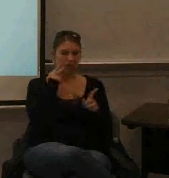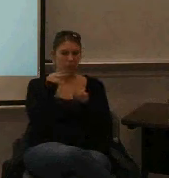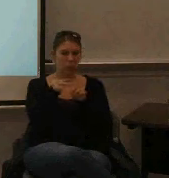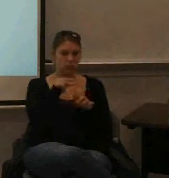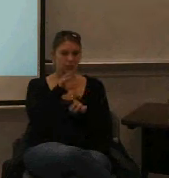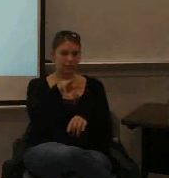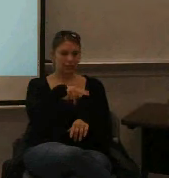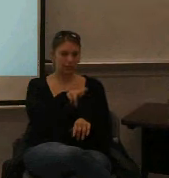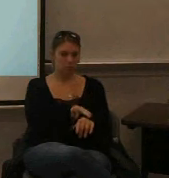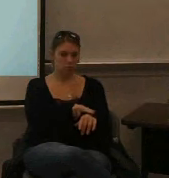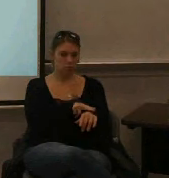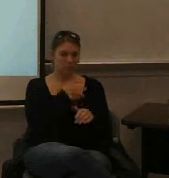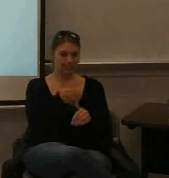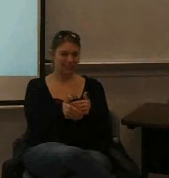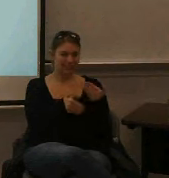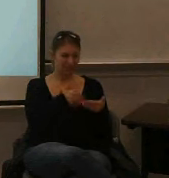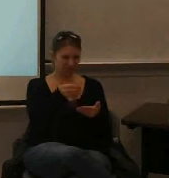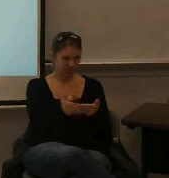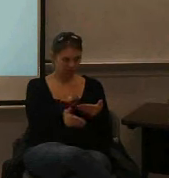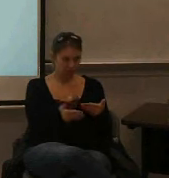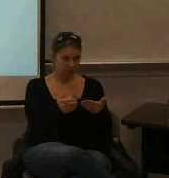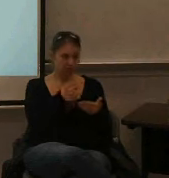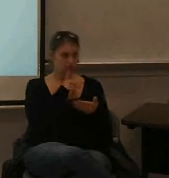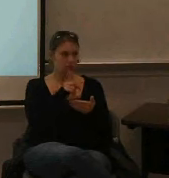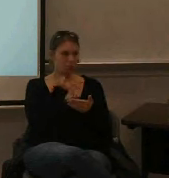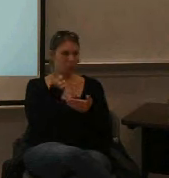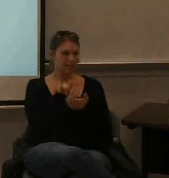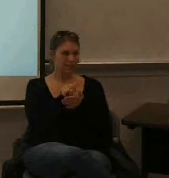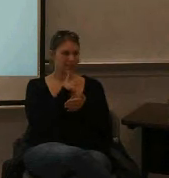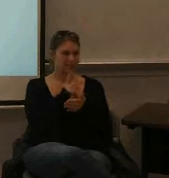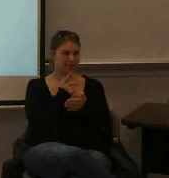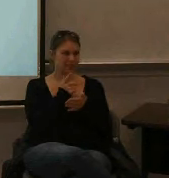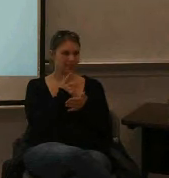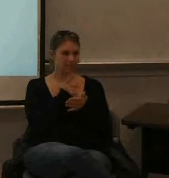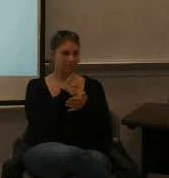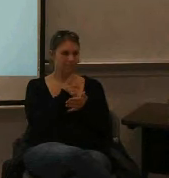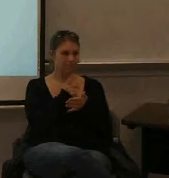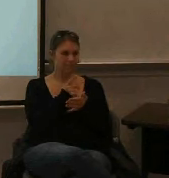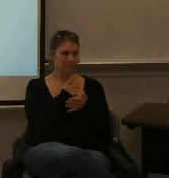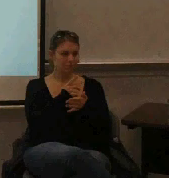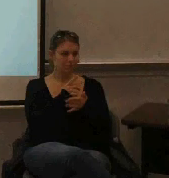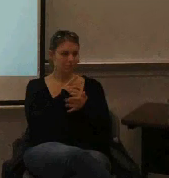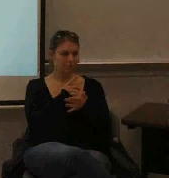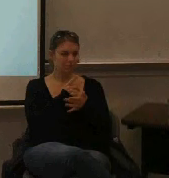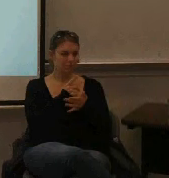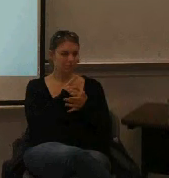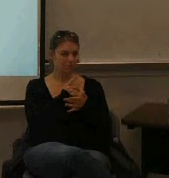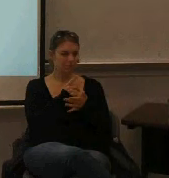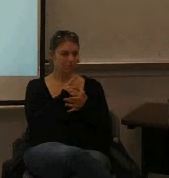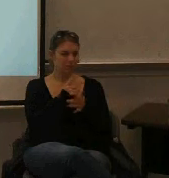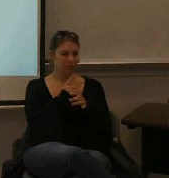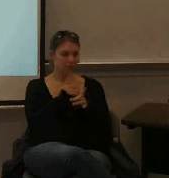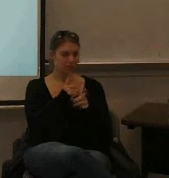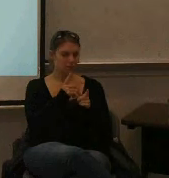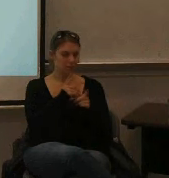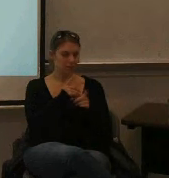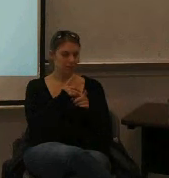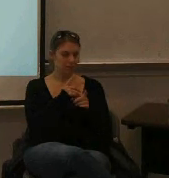this natural succession is one that sort of permeated the textbooks like you've